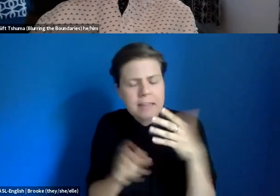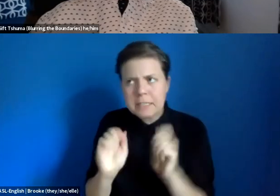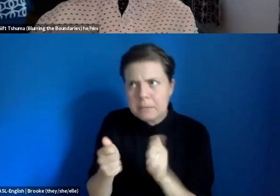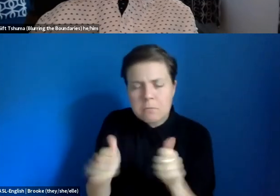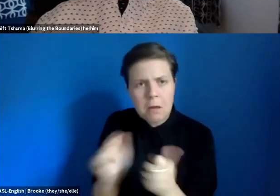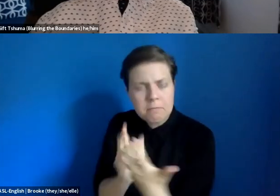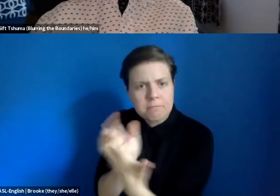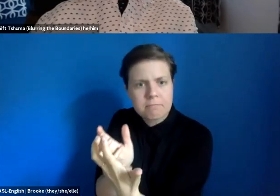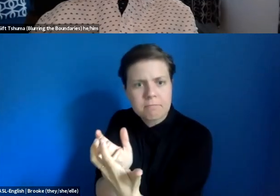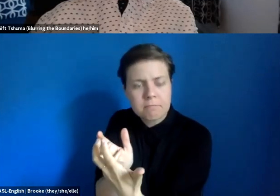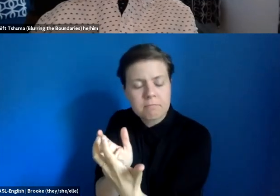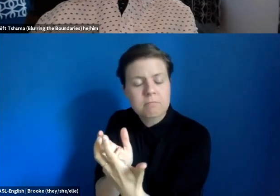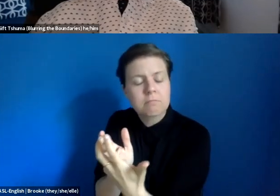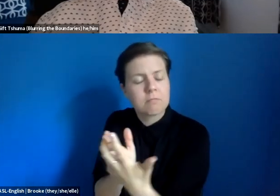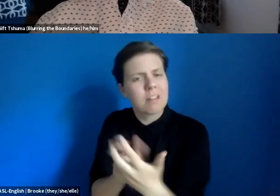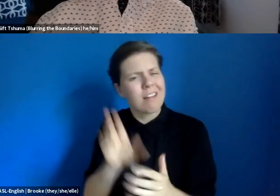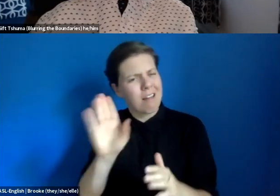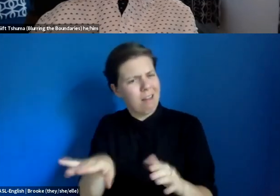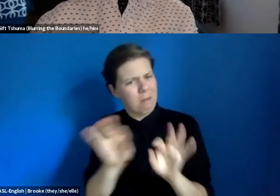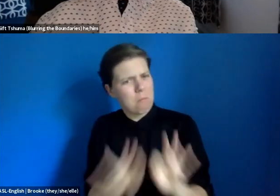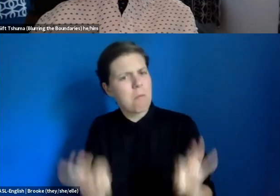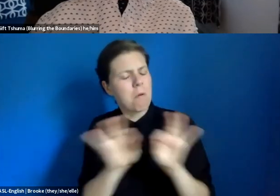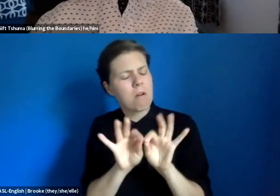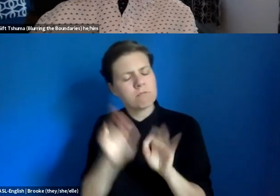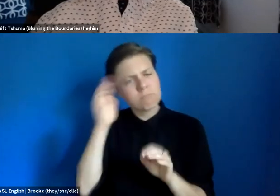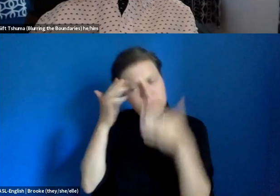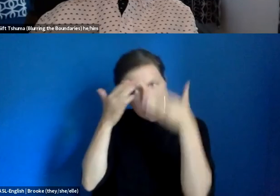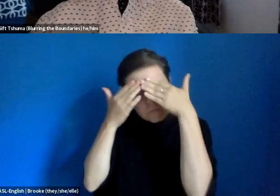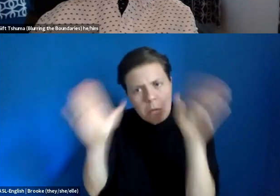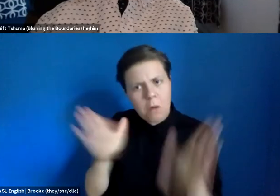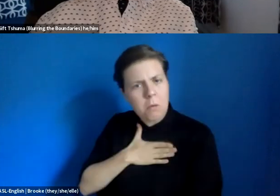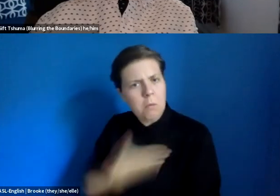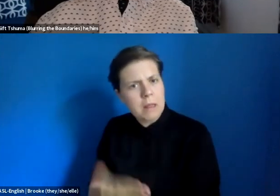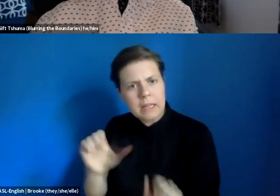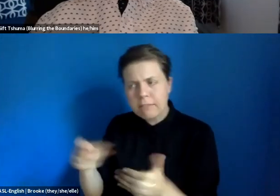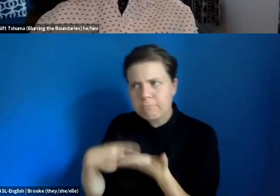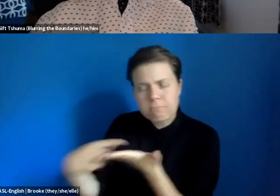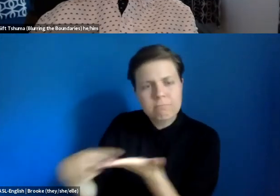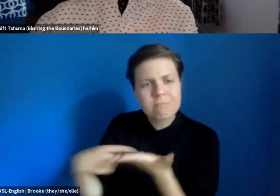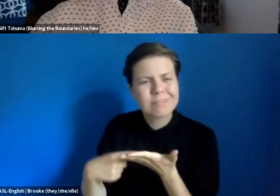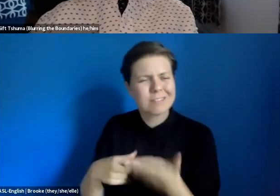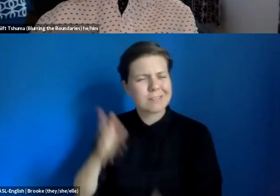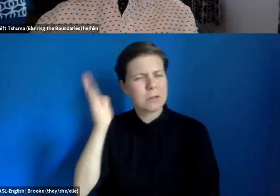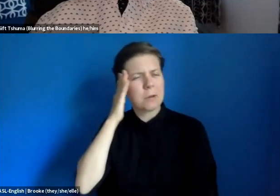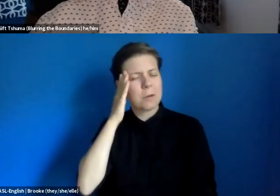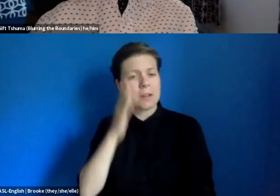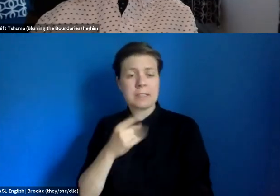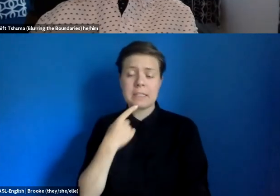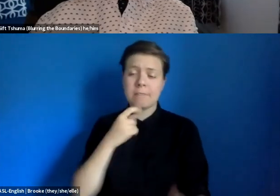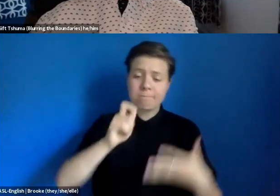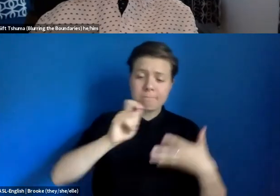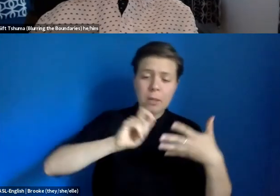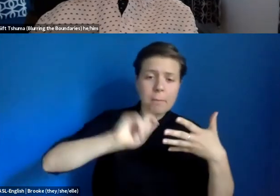that open policy and being aware that not everything is accounted for, I think